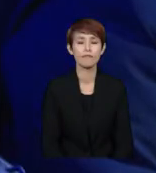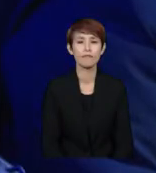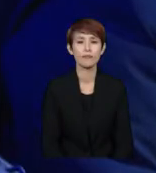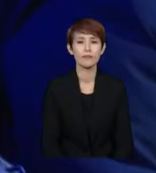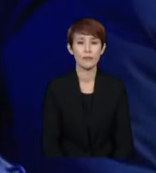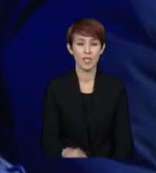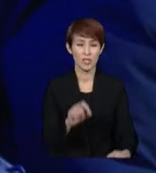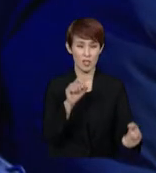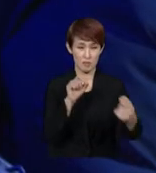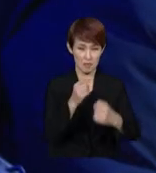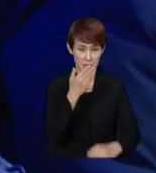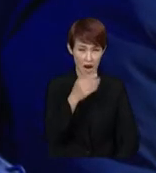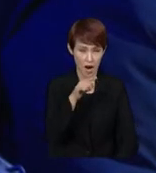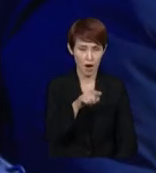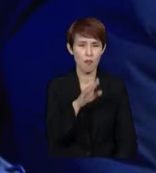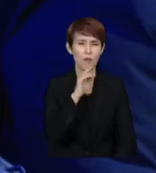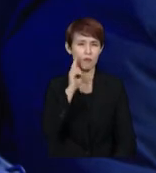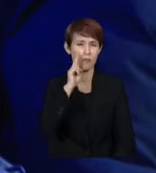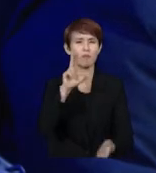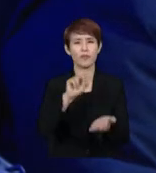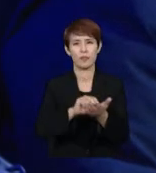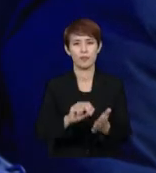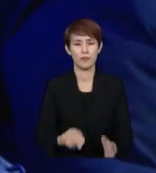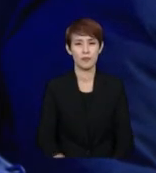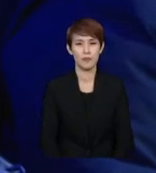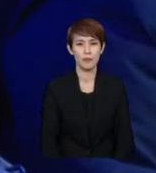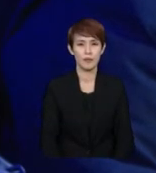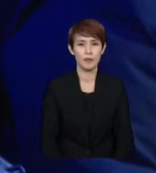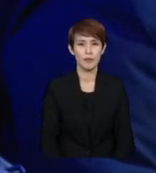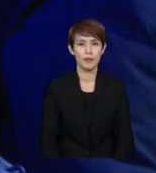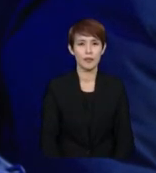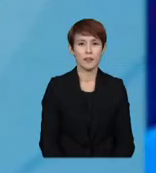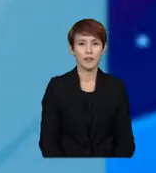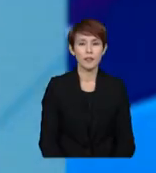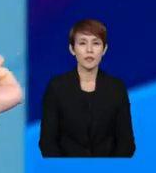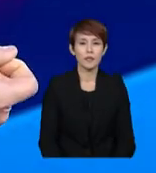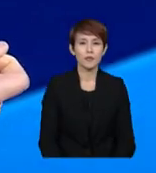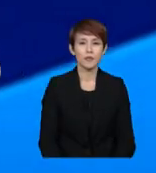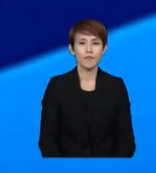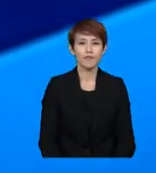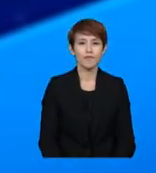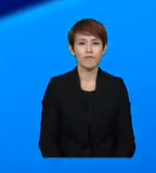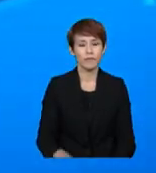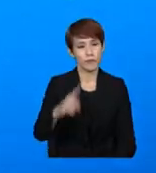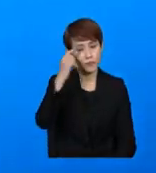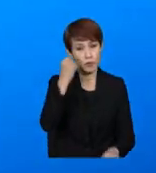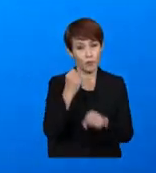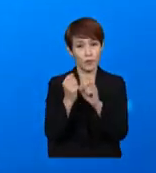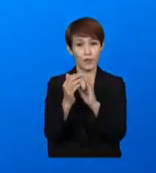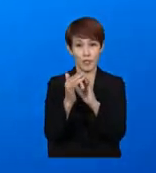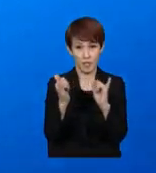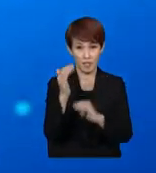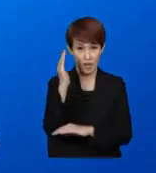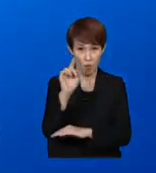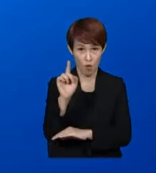As some of our colleagues in social science sometimes put it, we don't even know what we don't